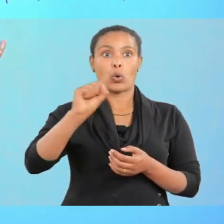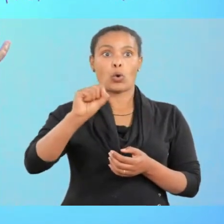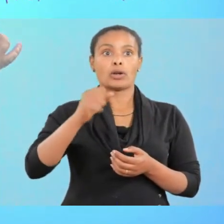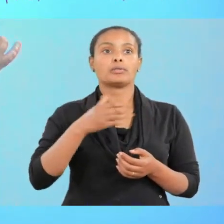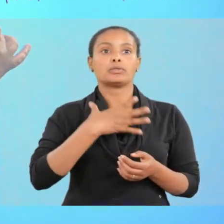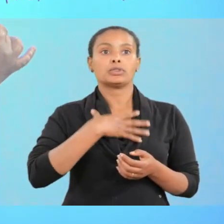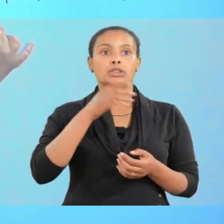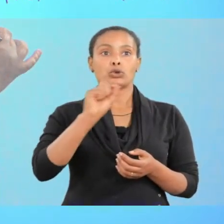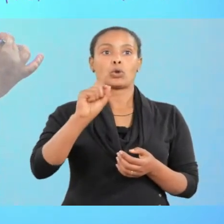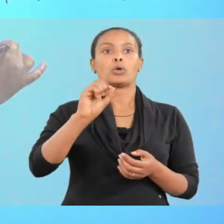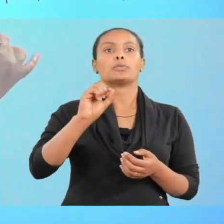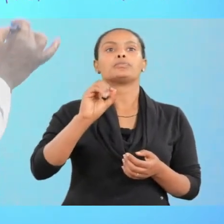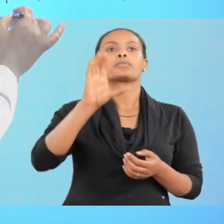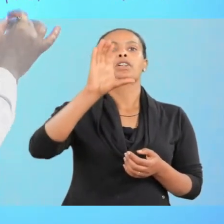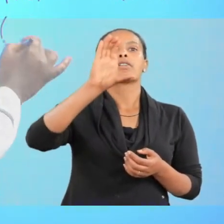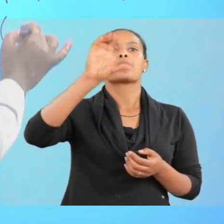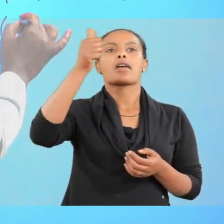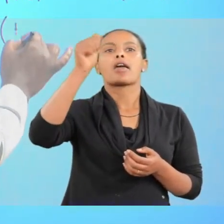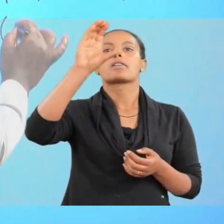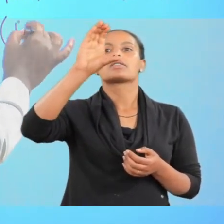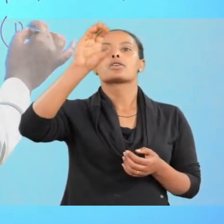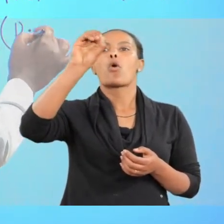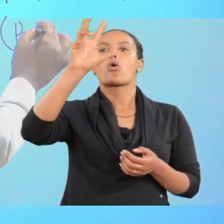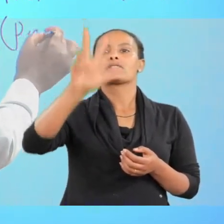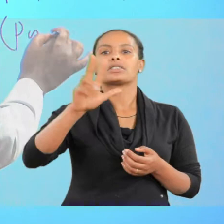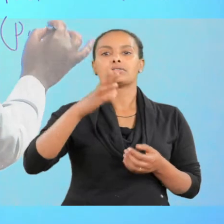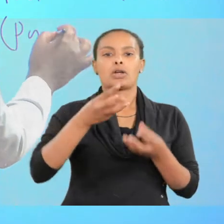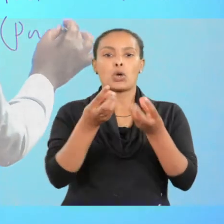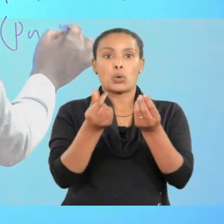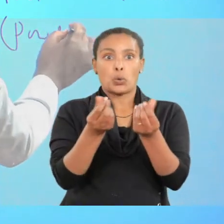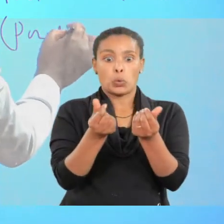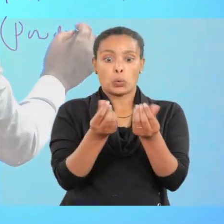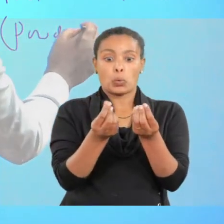carbonate, now this is powdered